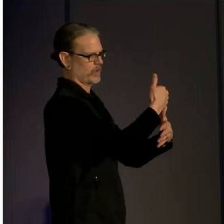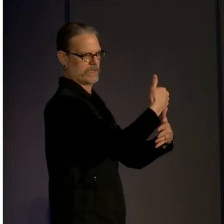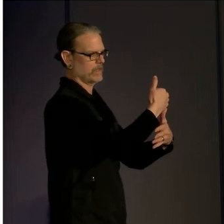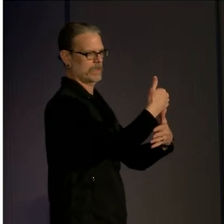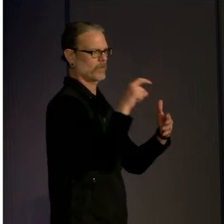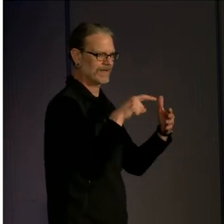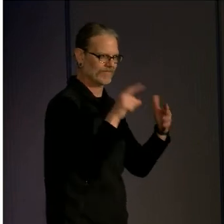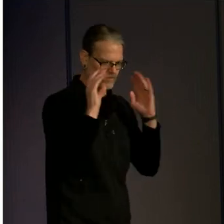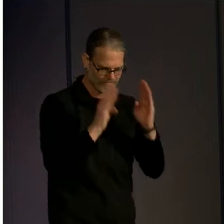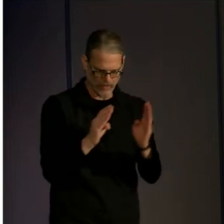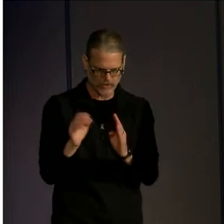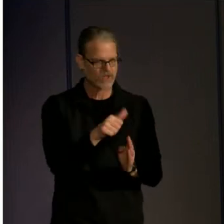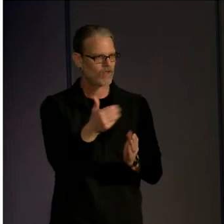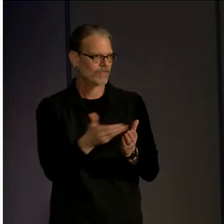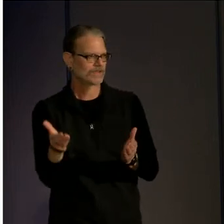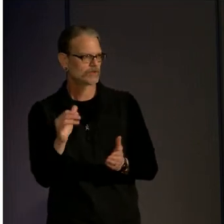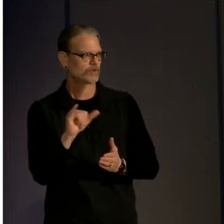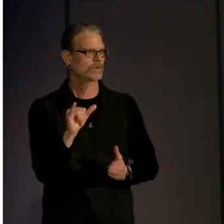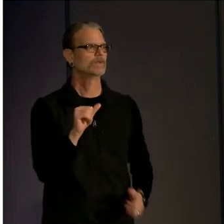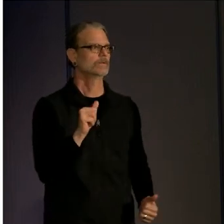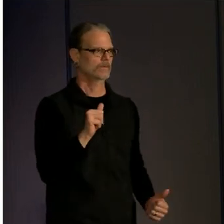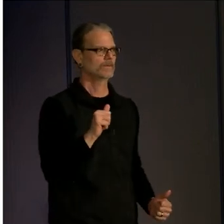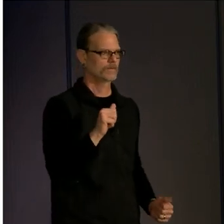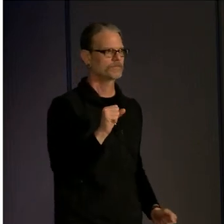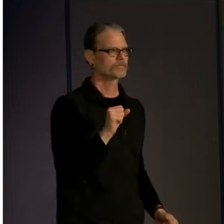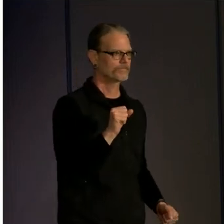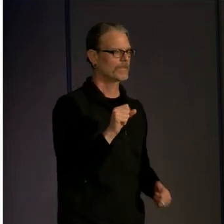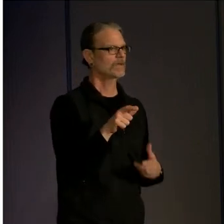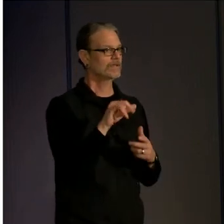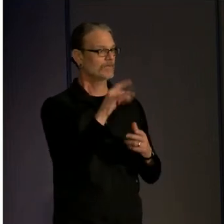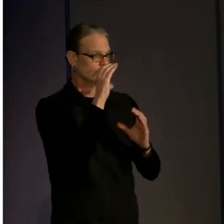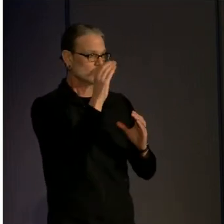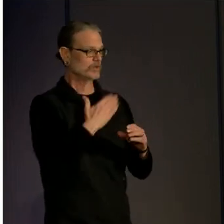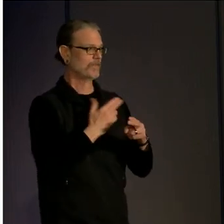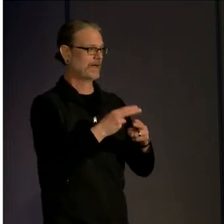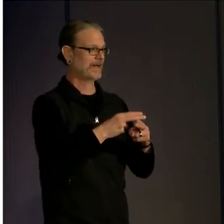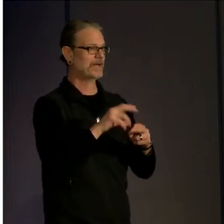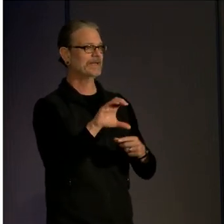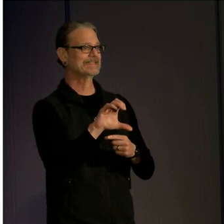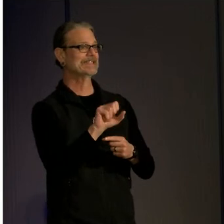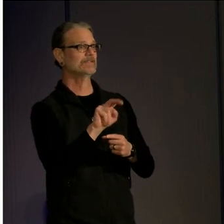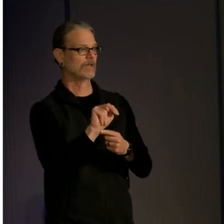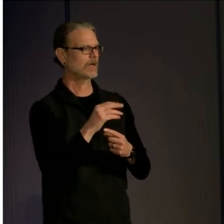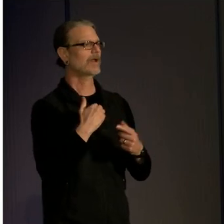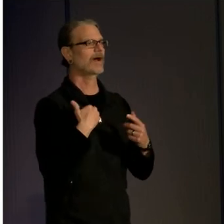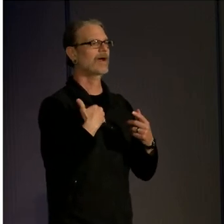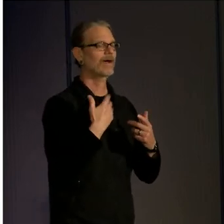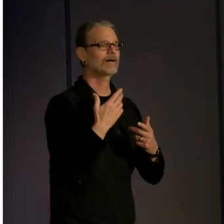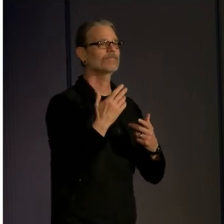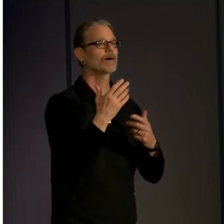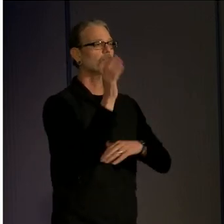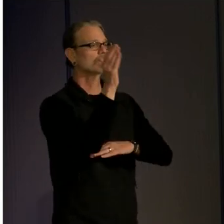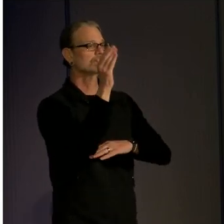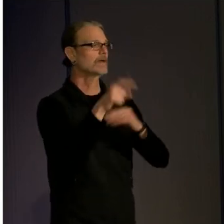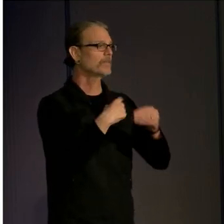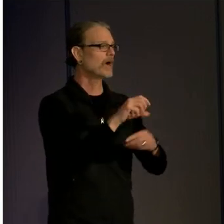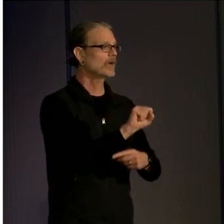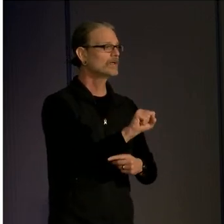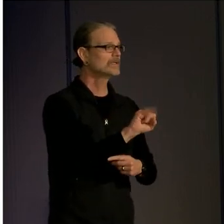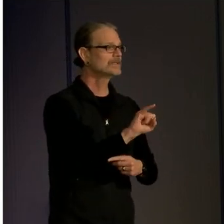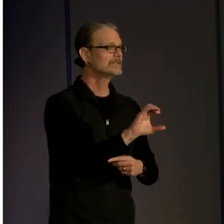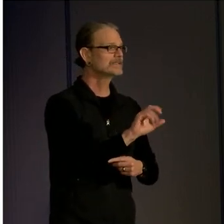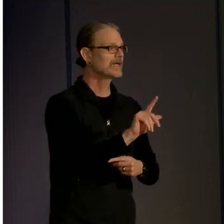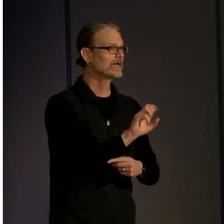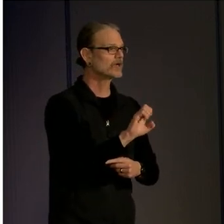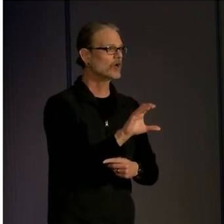focus on others. Now, if you search my name in CSUN, you'll see I've done presentations on sickle cell disease, long